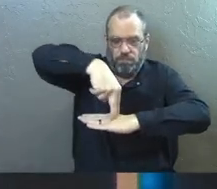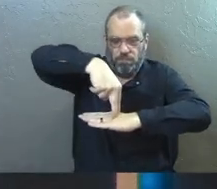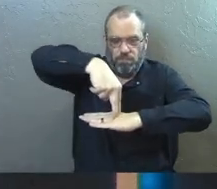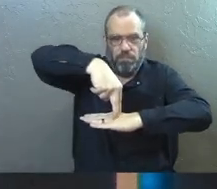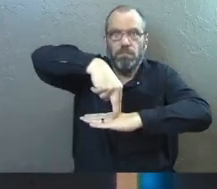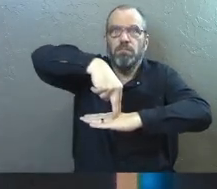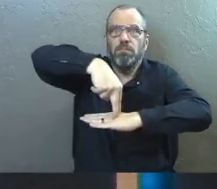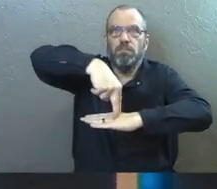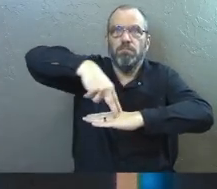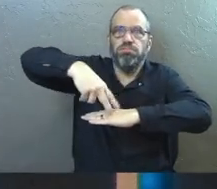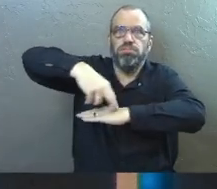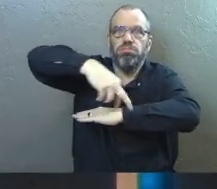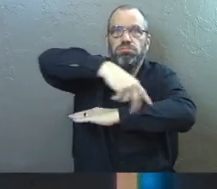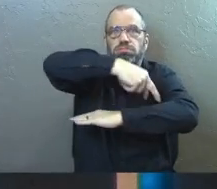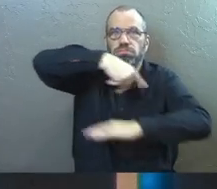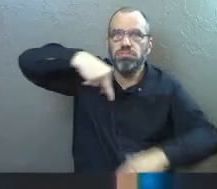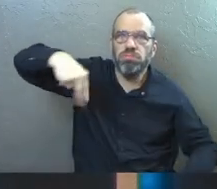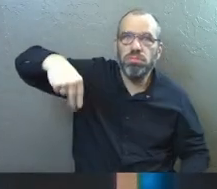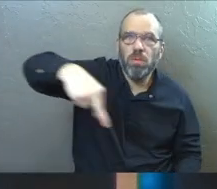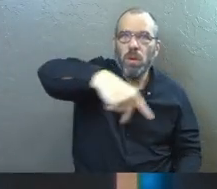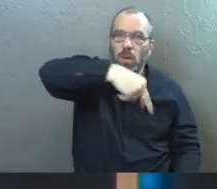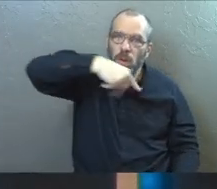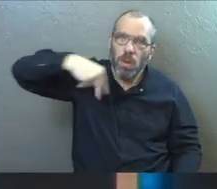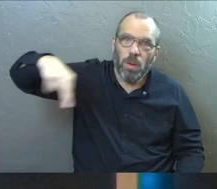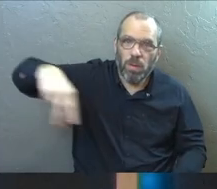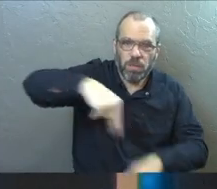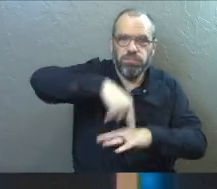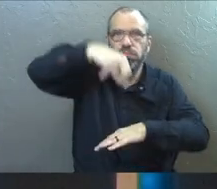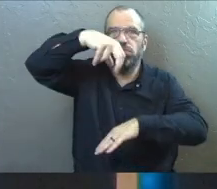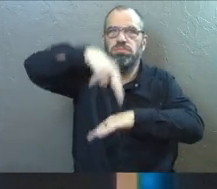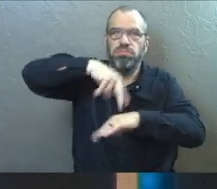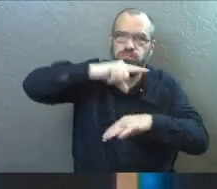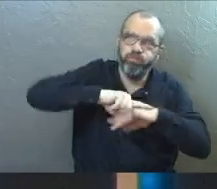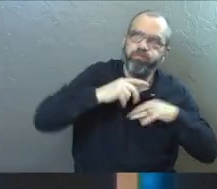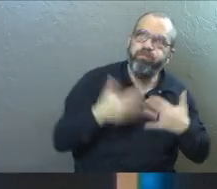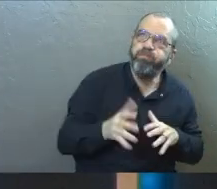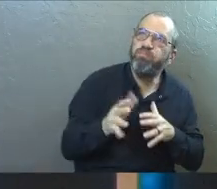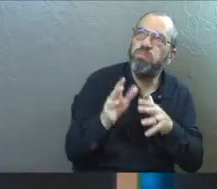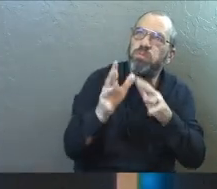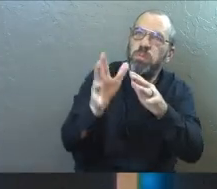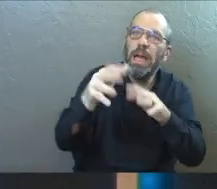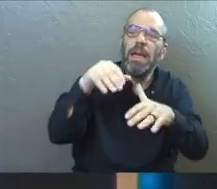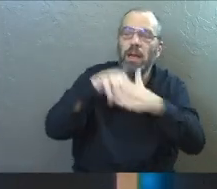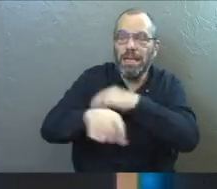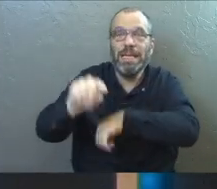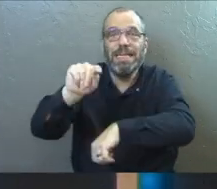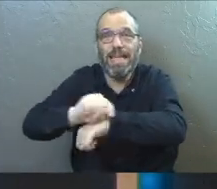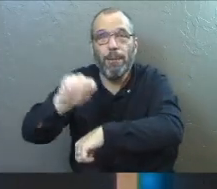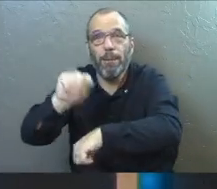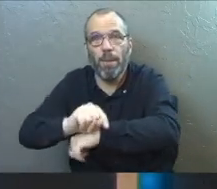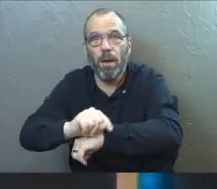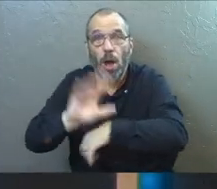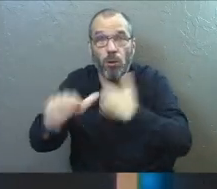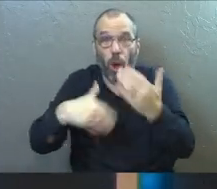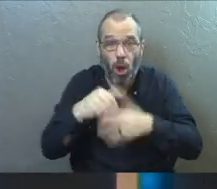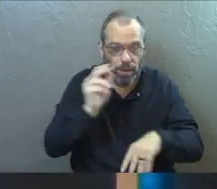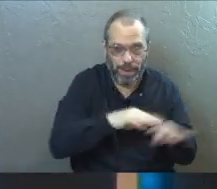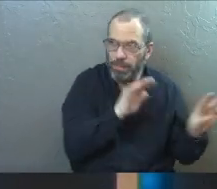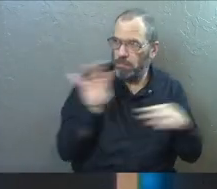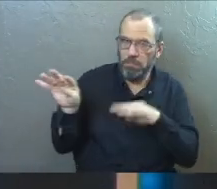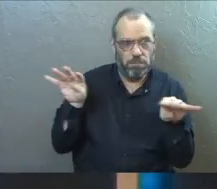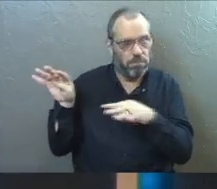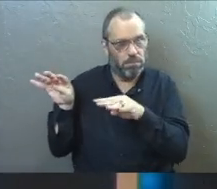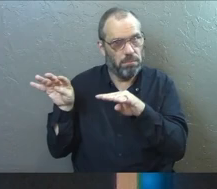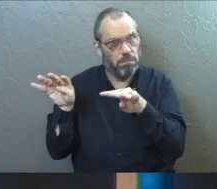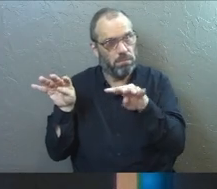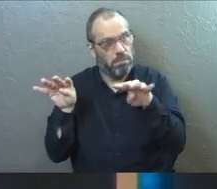and began to walk. Then walking, leaping, and praising God, he went into the temple with them. All the people there saw him